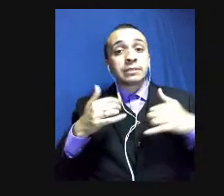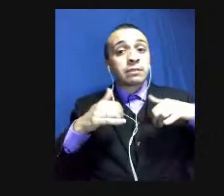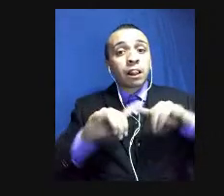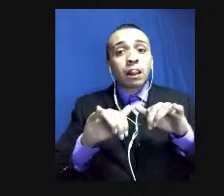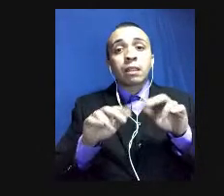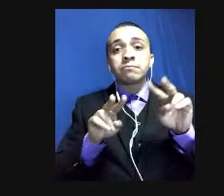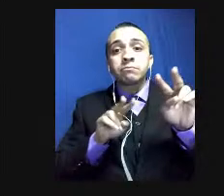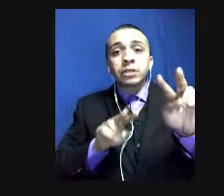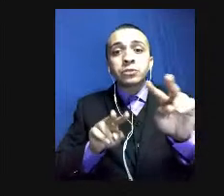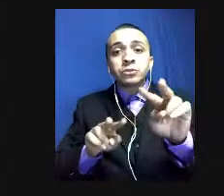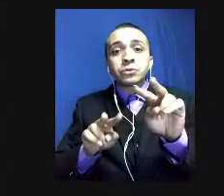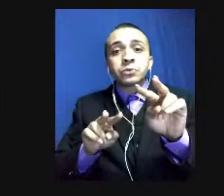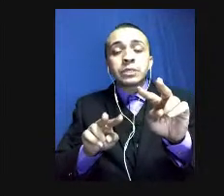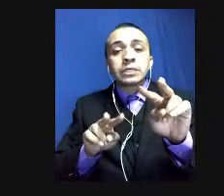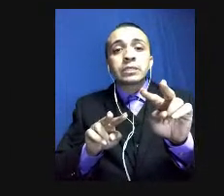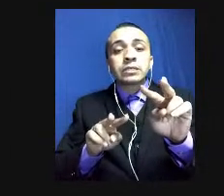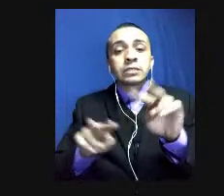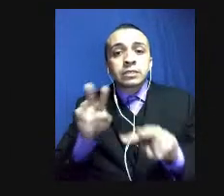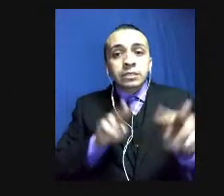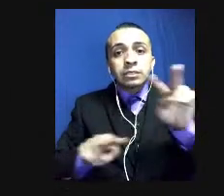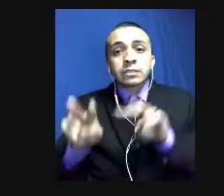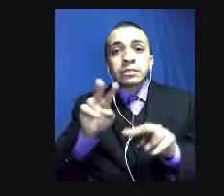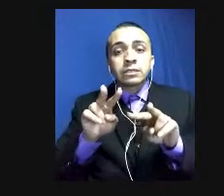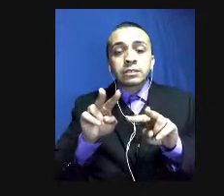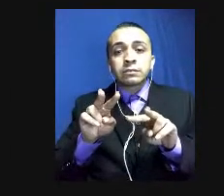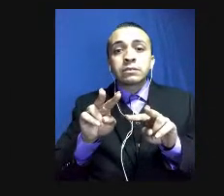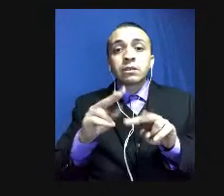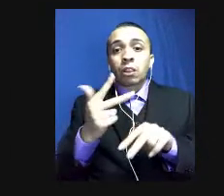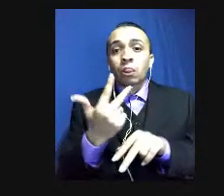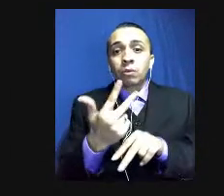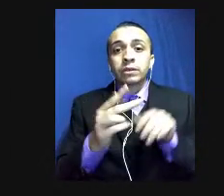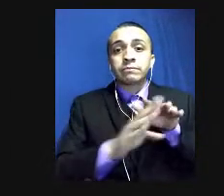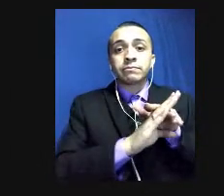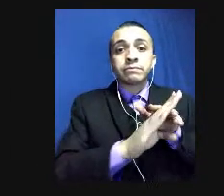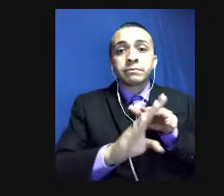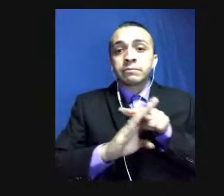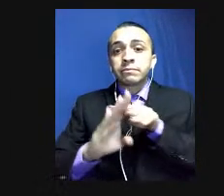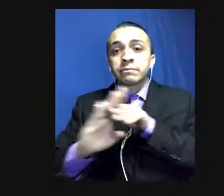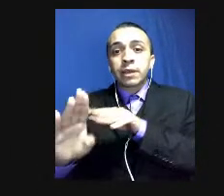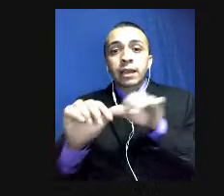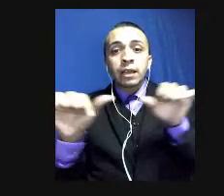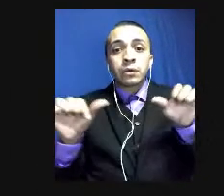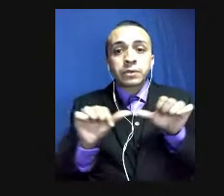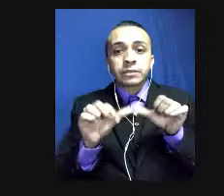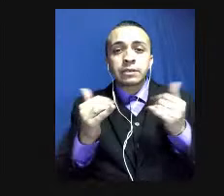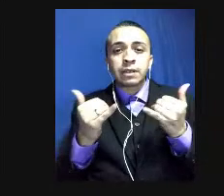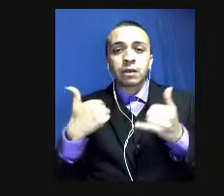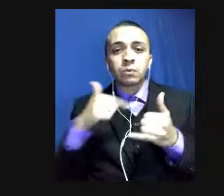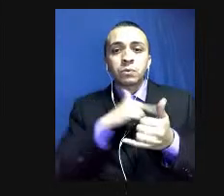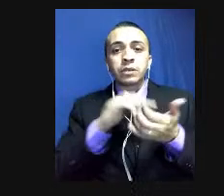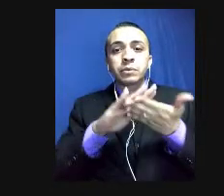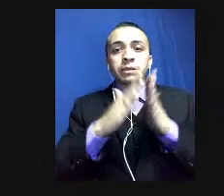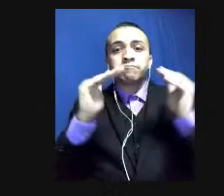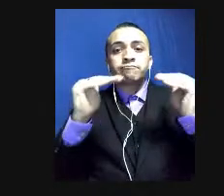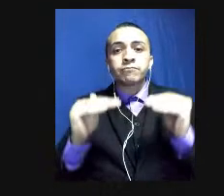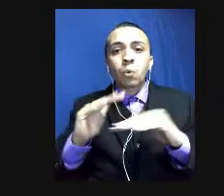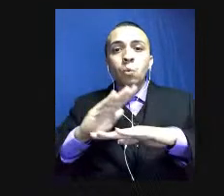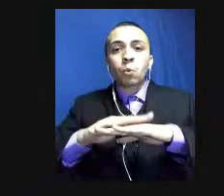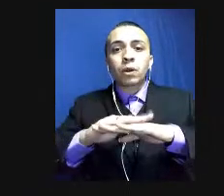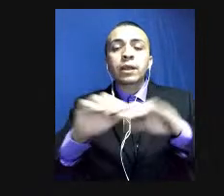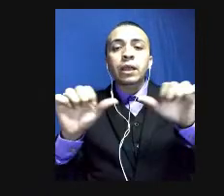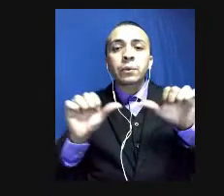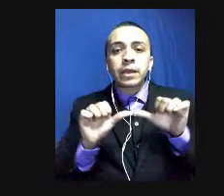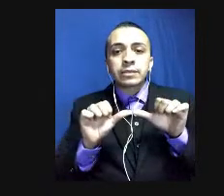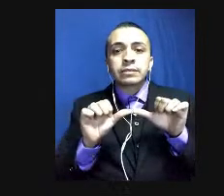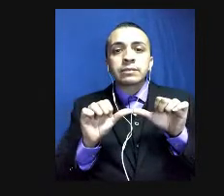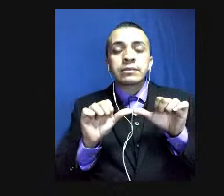monitoring one evacuated area, two warning areas for the Forest Service requests.